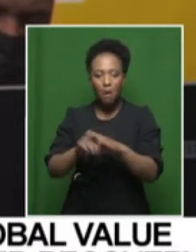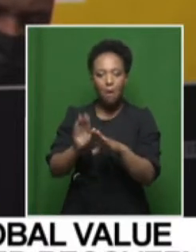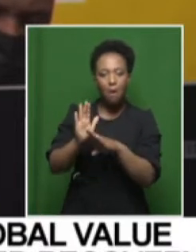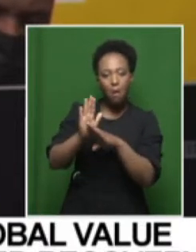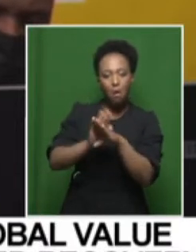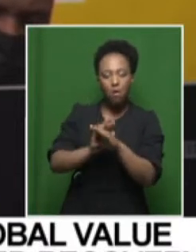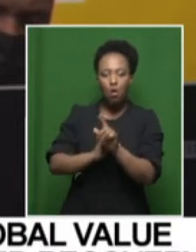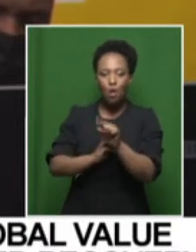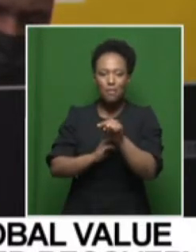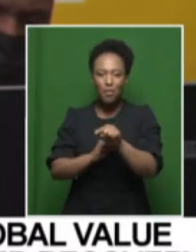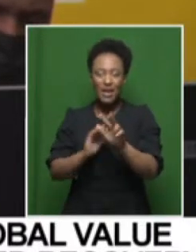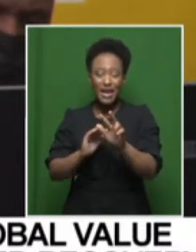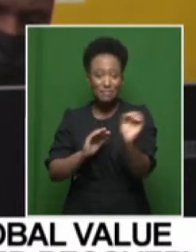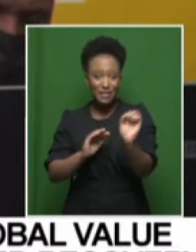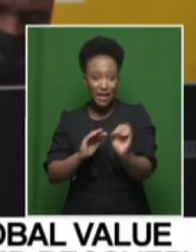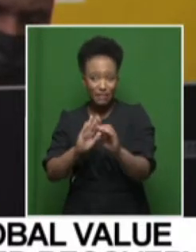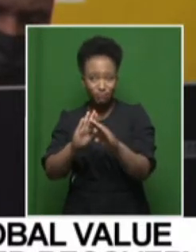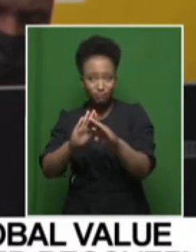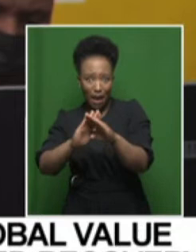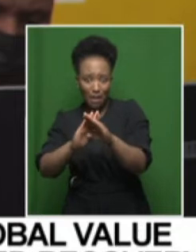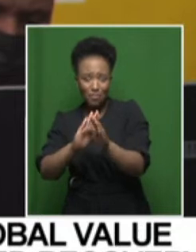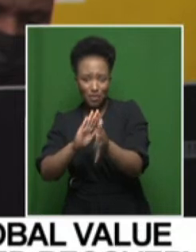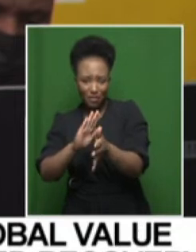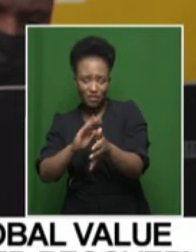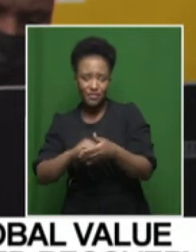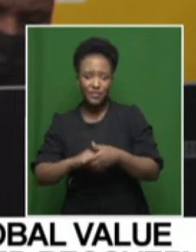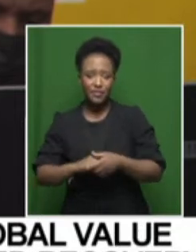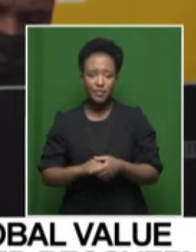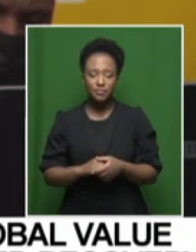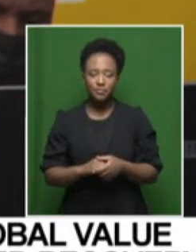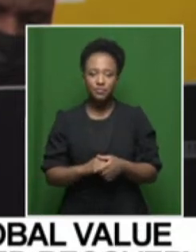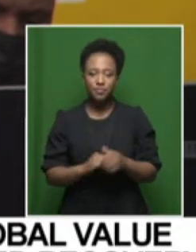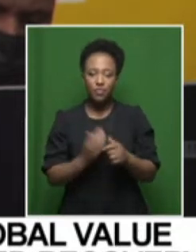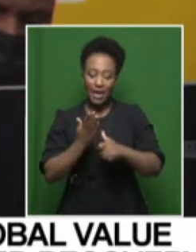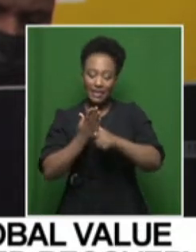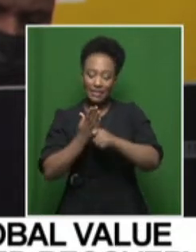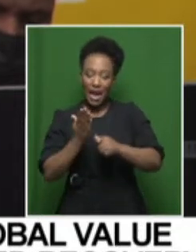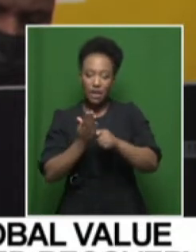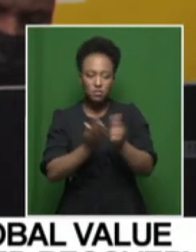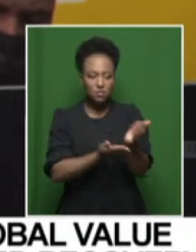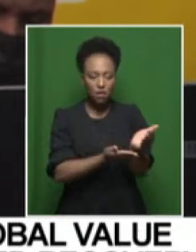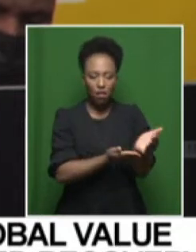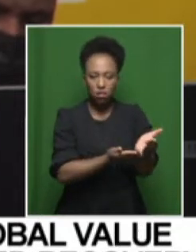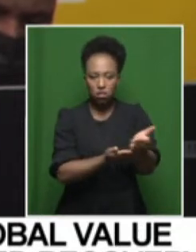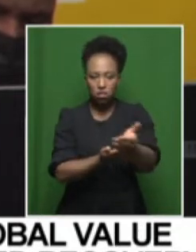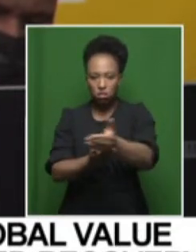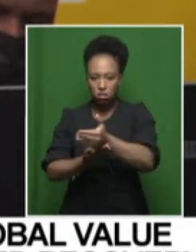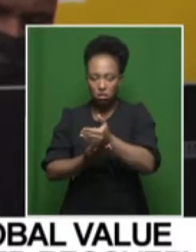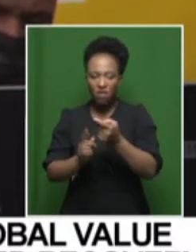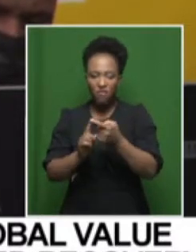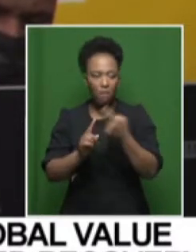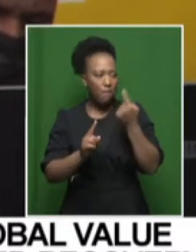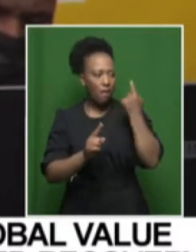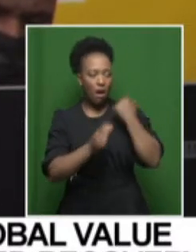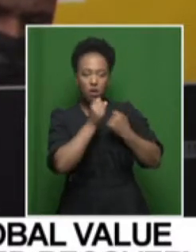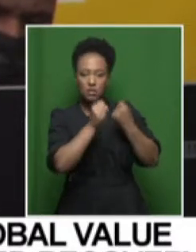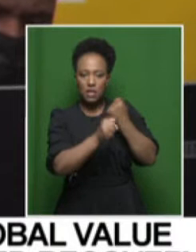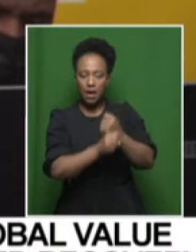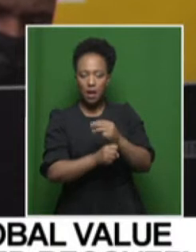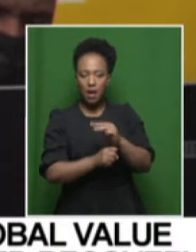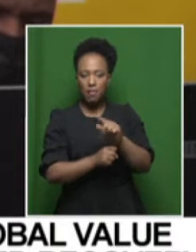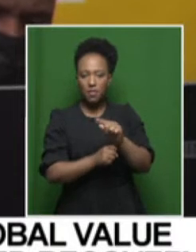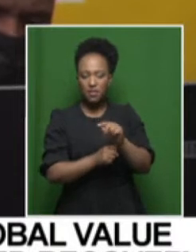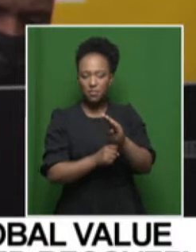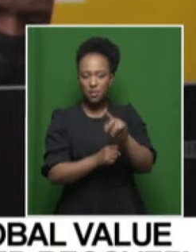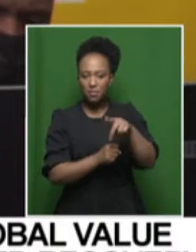about 1.8%. Tax collections since the time of the medium-term budget policy statement